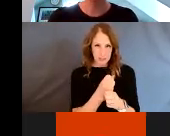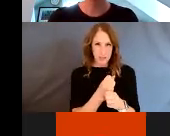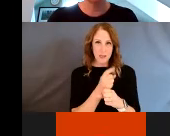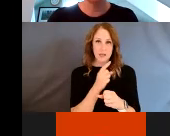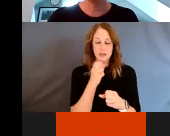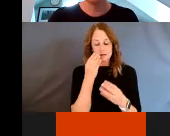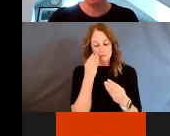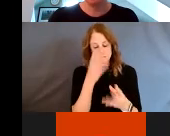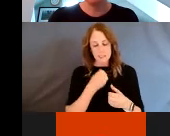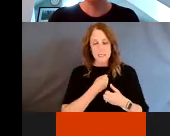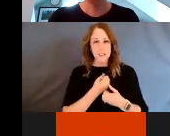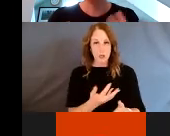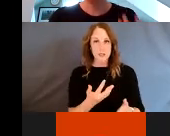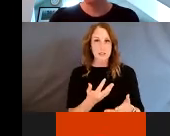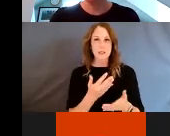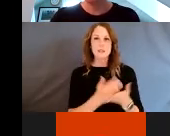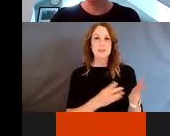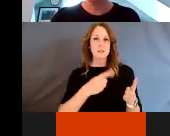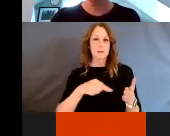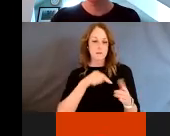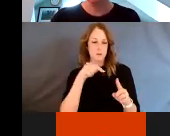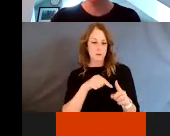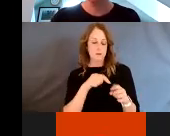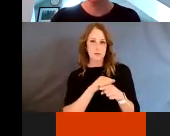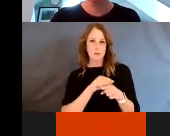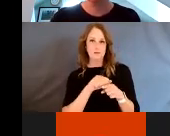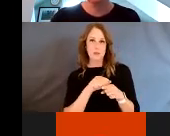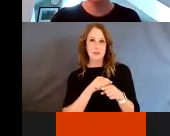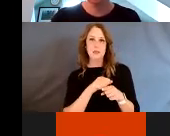And some of you in this training have probably also